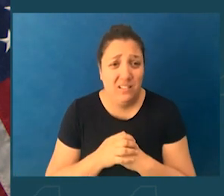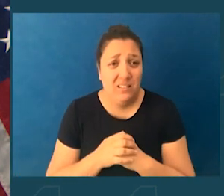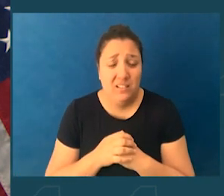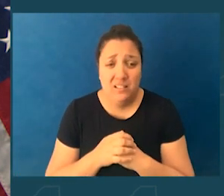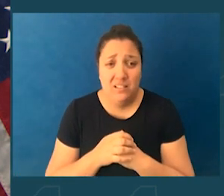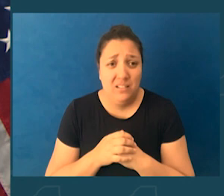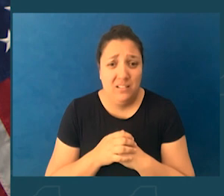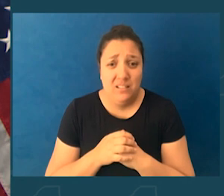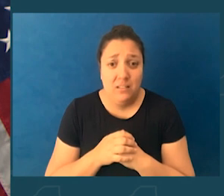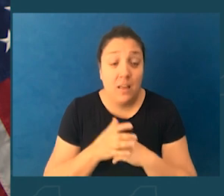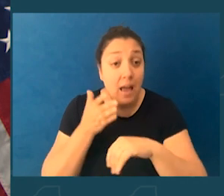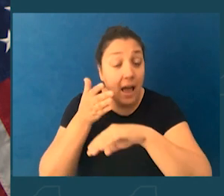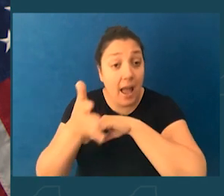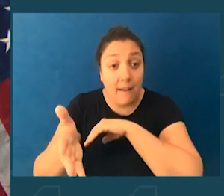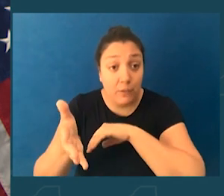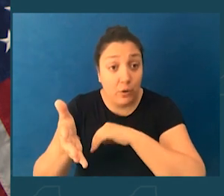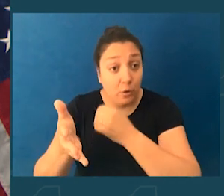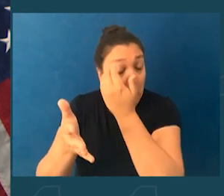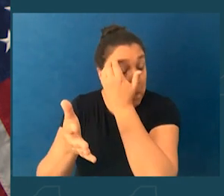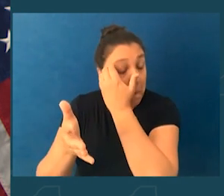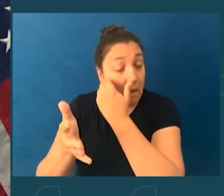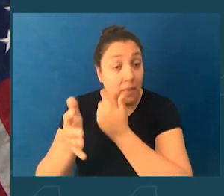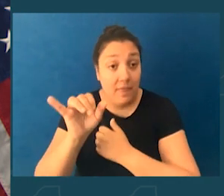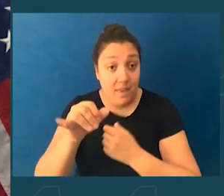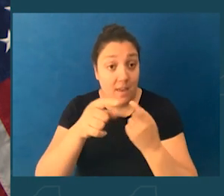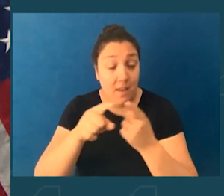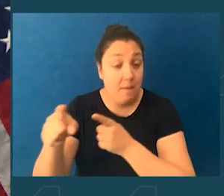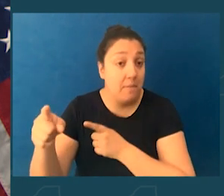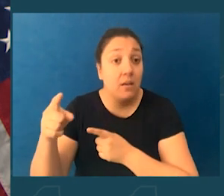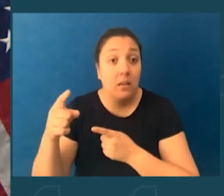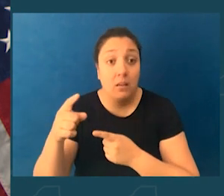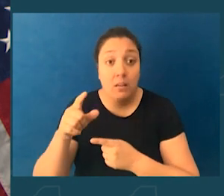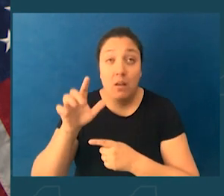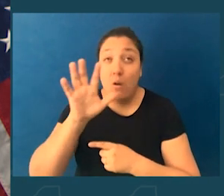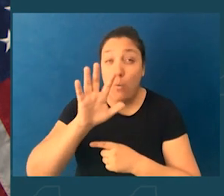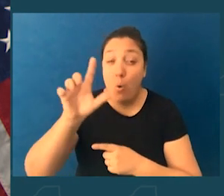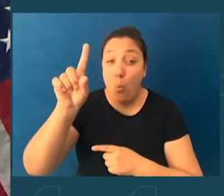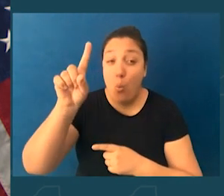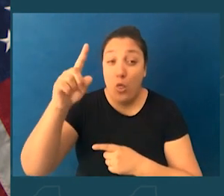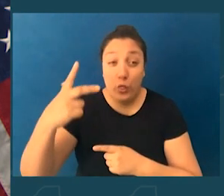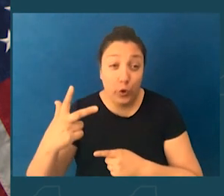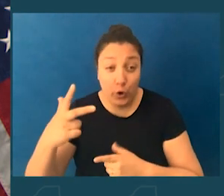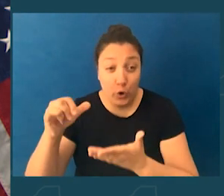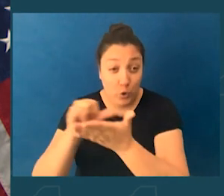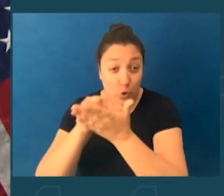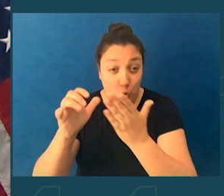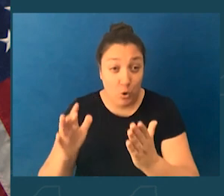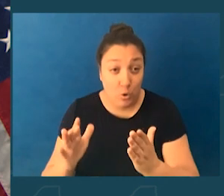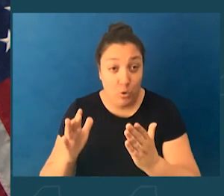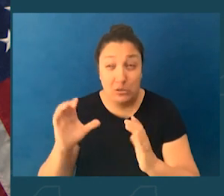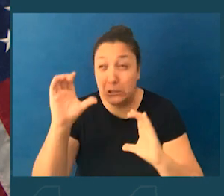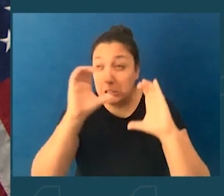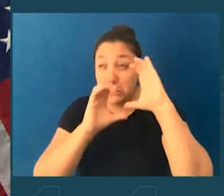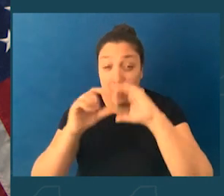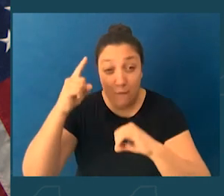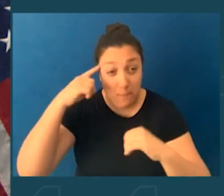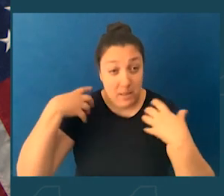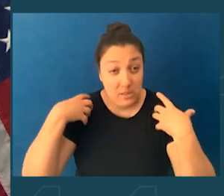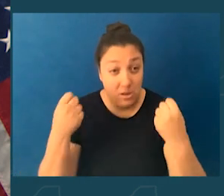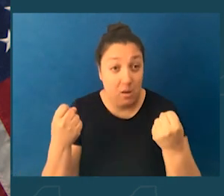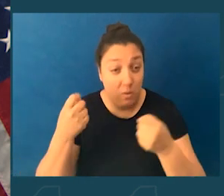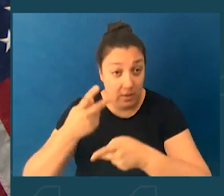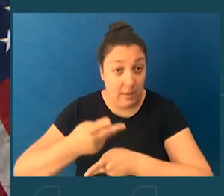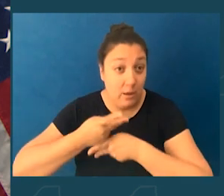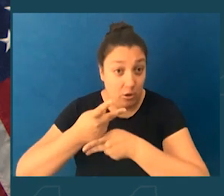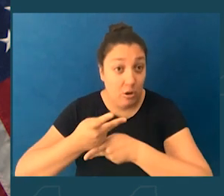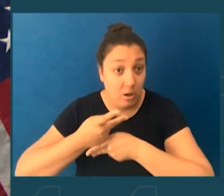sought mental health care. 1 in 3 New Yorkers. Now, to me, that is a positive in that